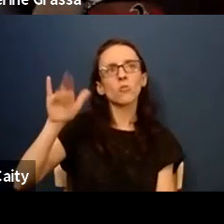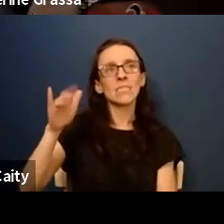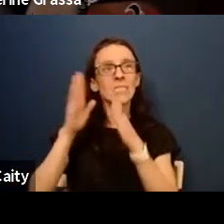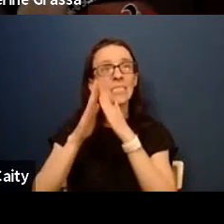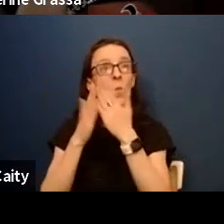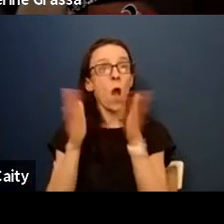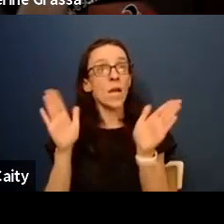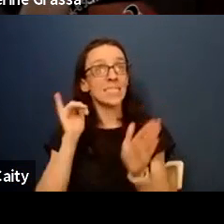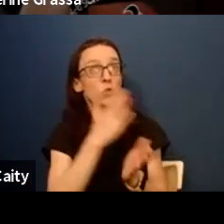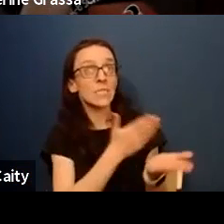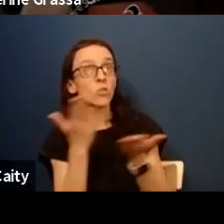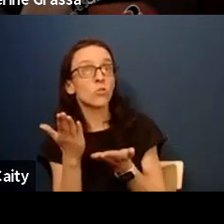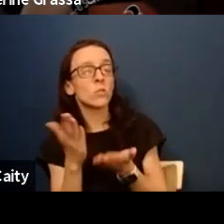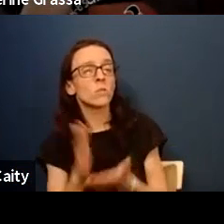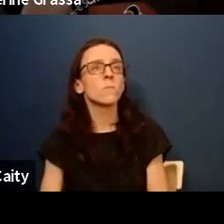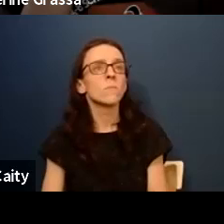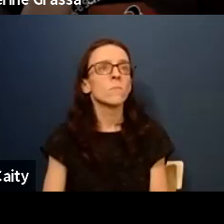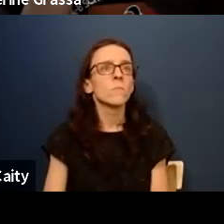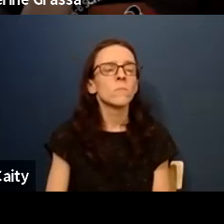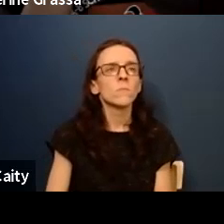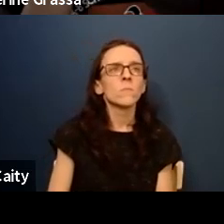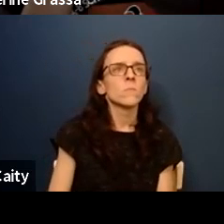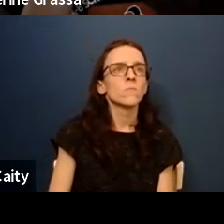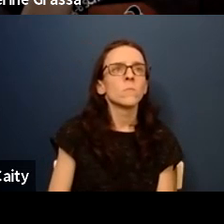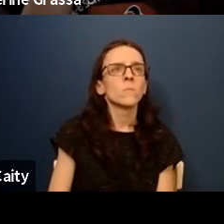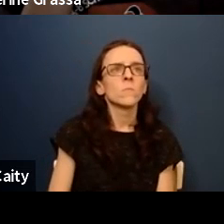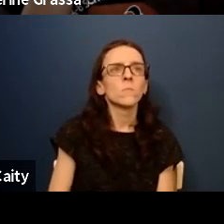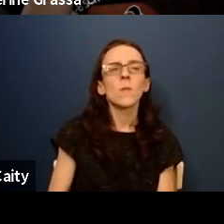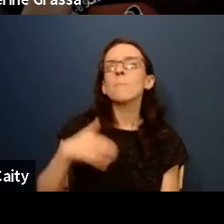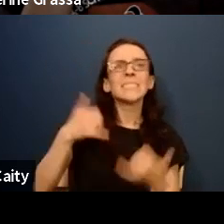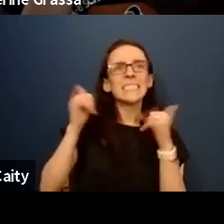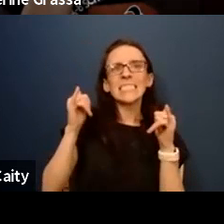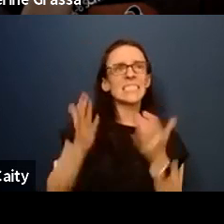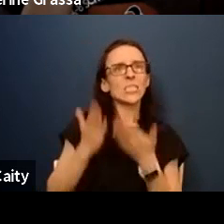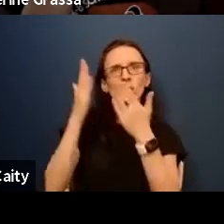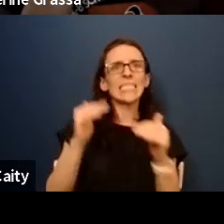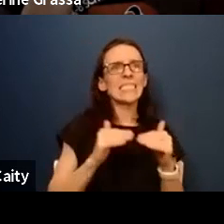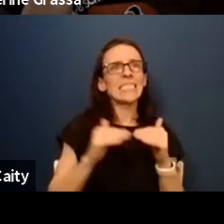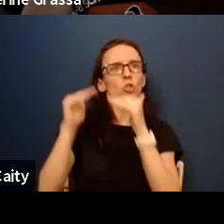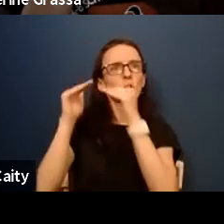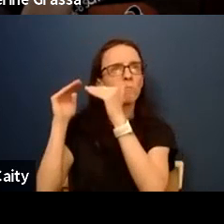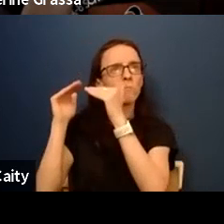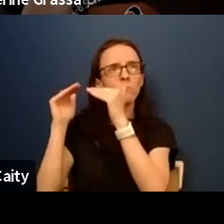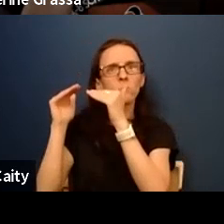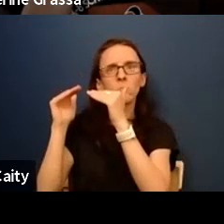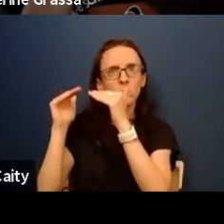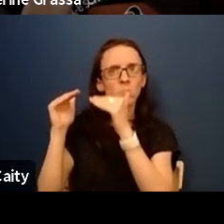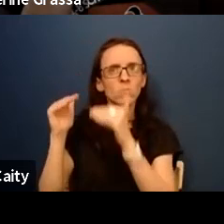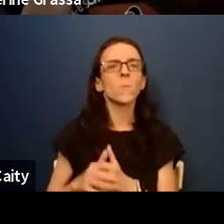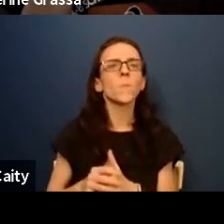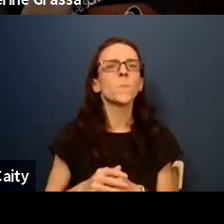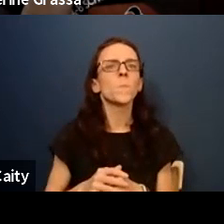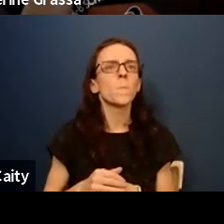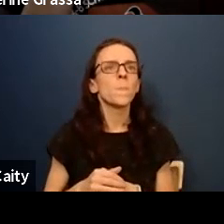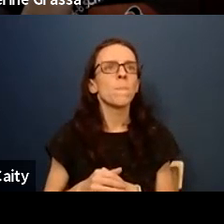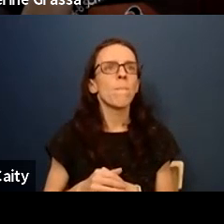Is that what you're suggesting? I'm still suggesting tiers, like tiers across the board. But you